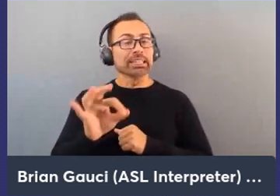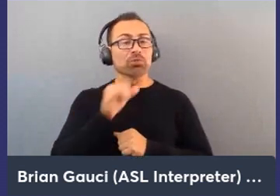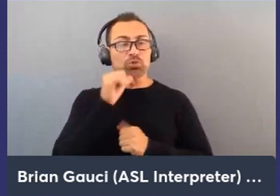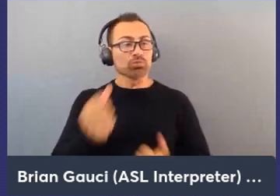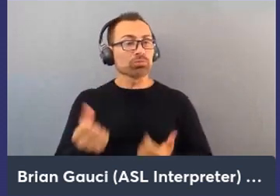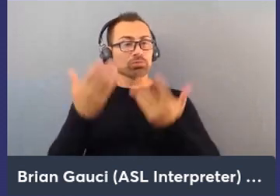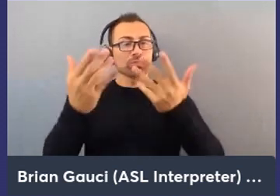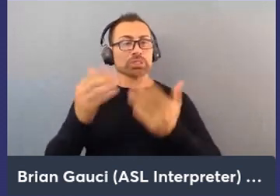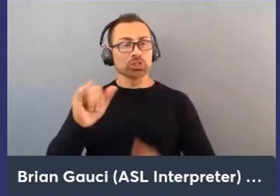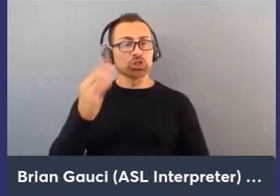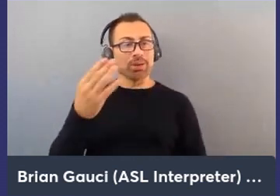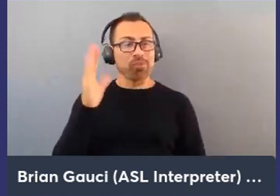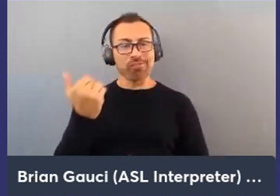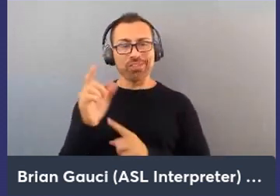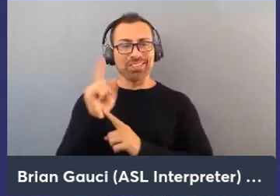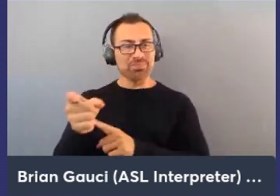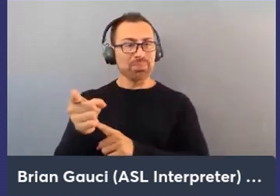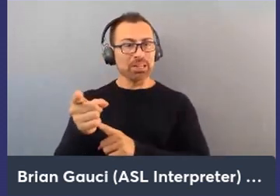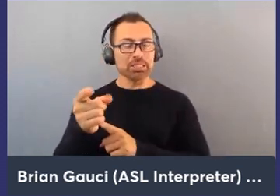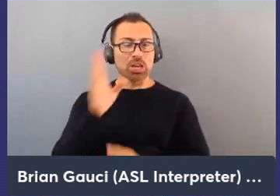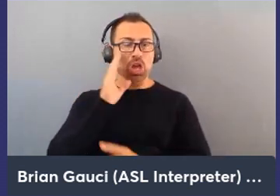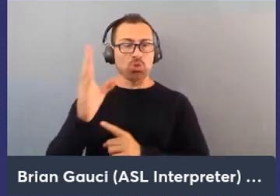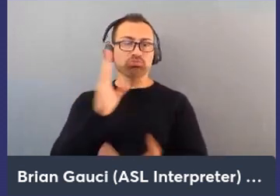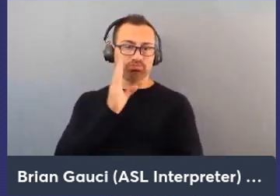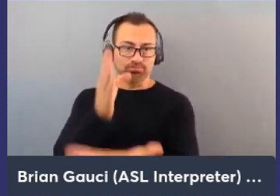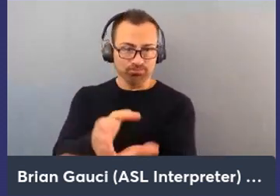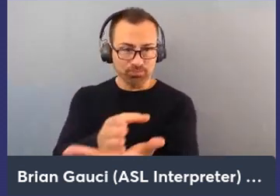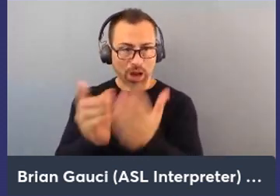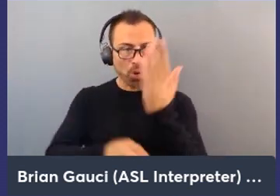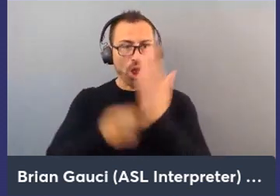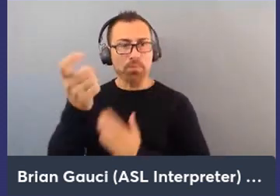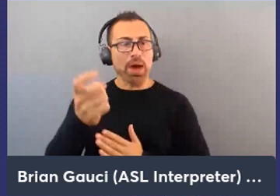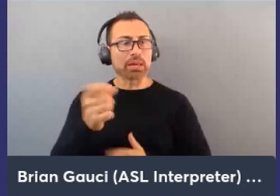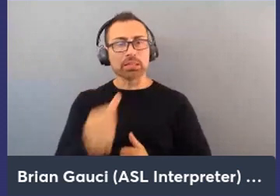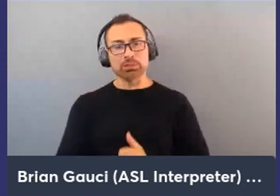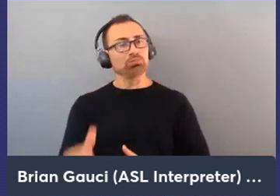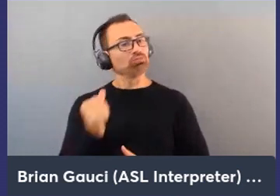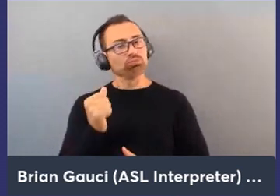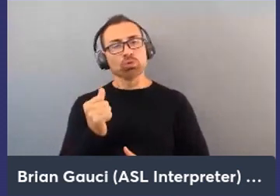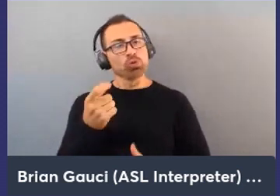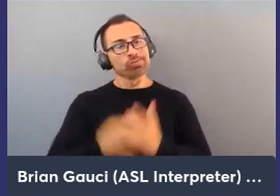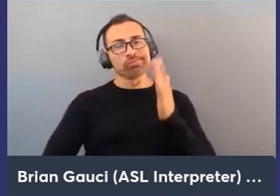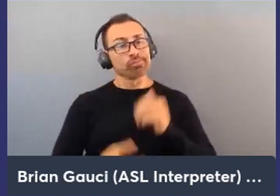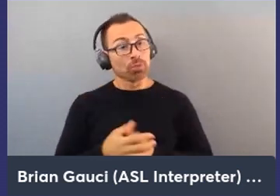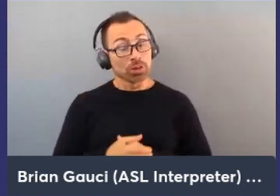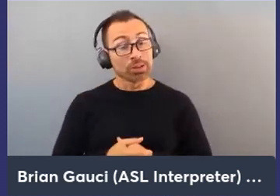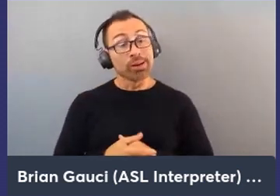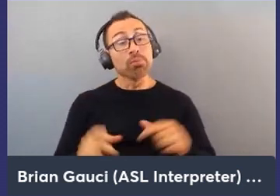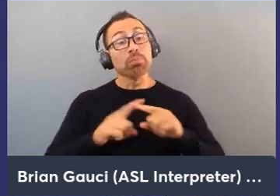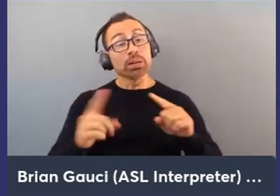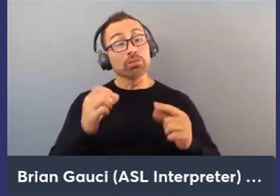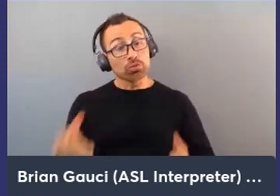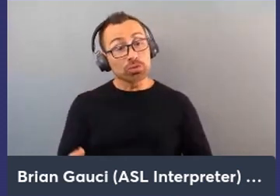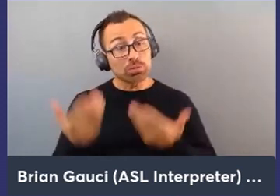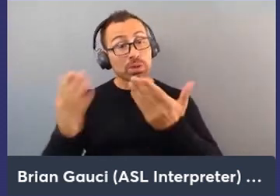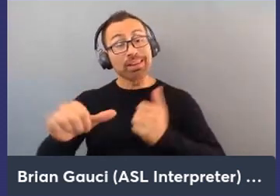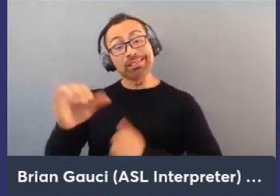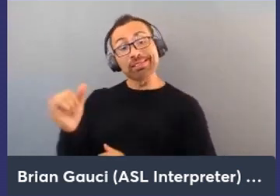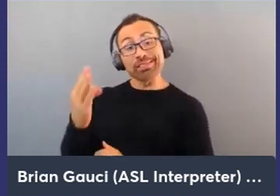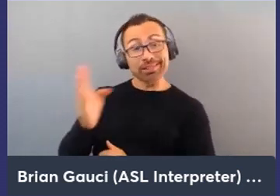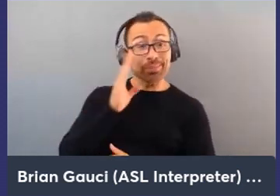won't be charged anything. If you submit another job, we'll automatically spin the application back up, but it will take a minute or two to kind of spin up that